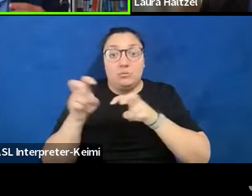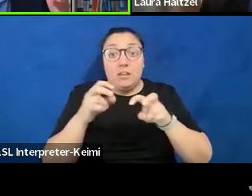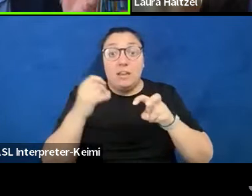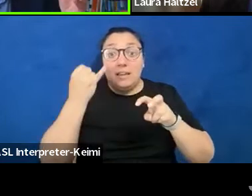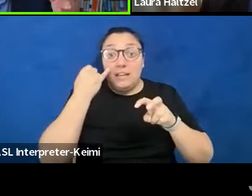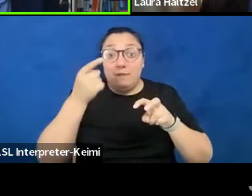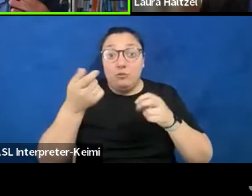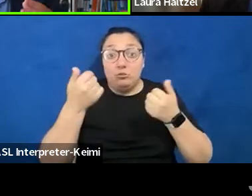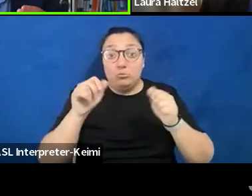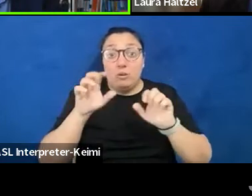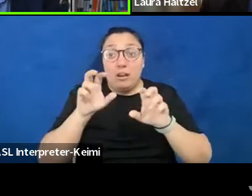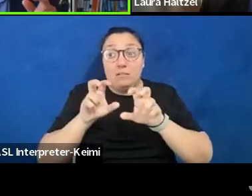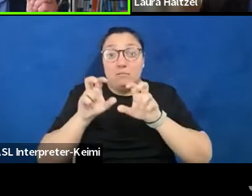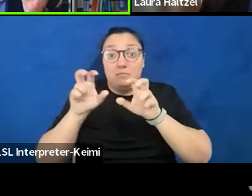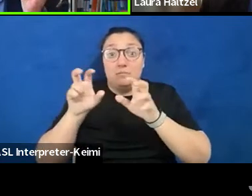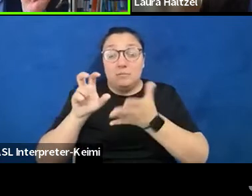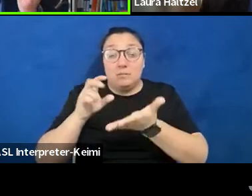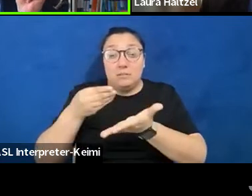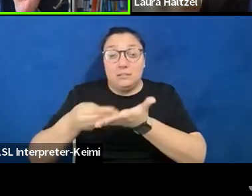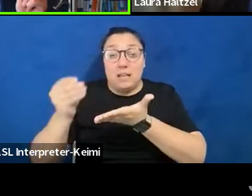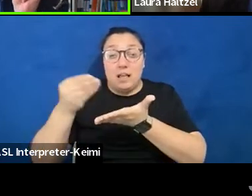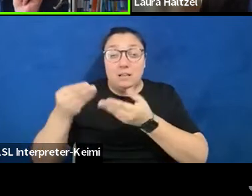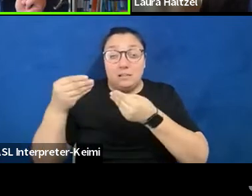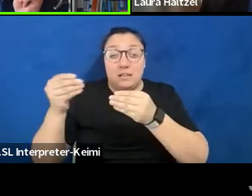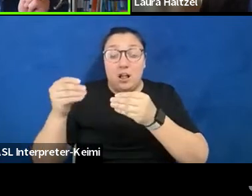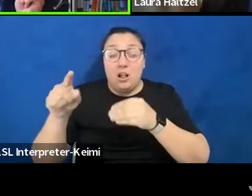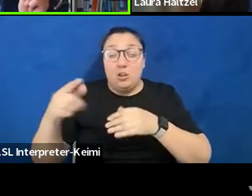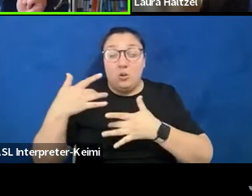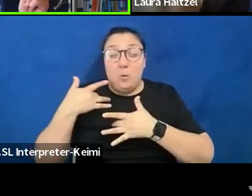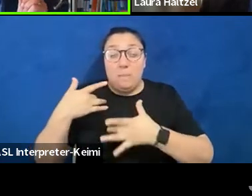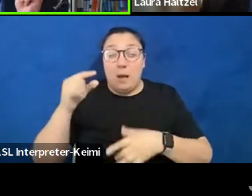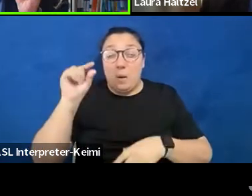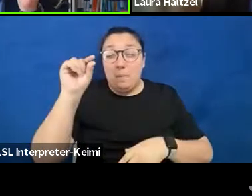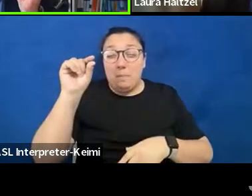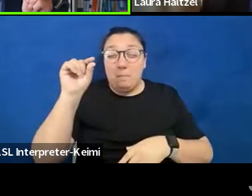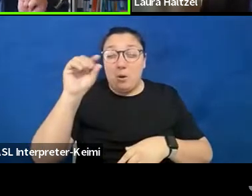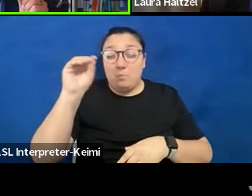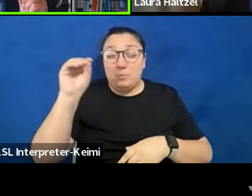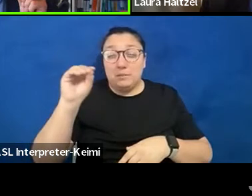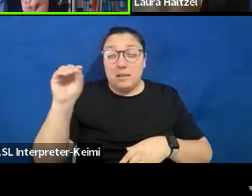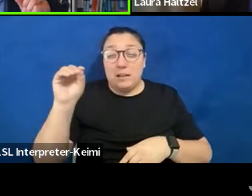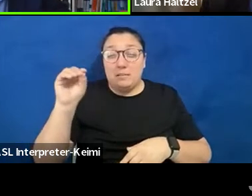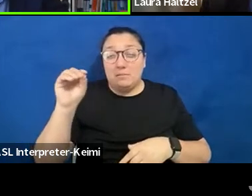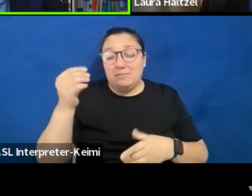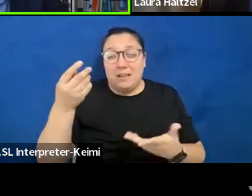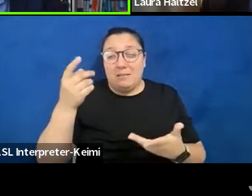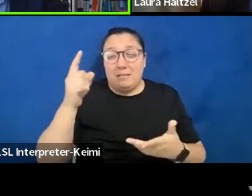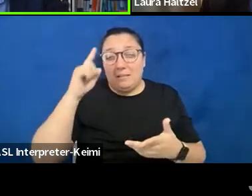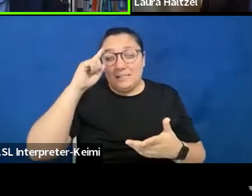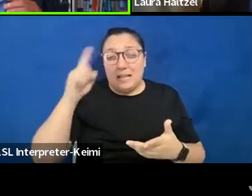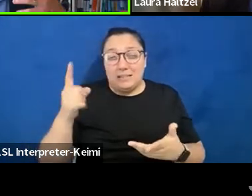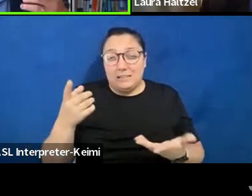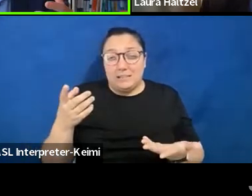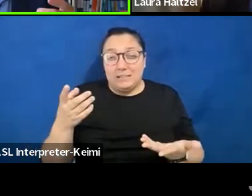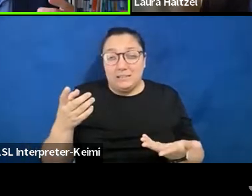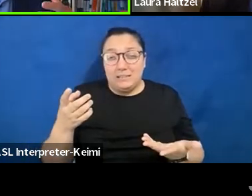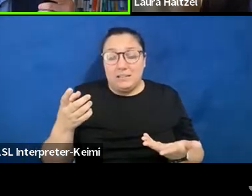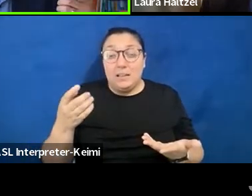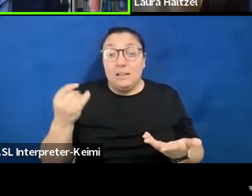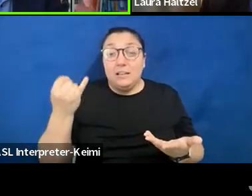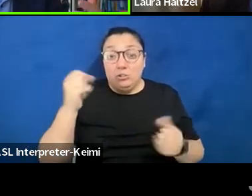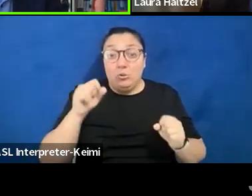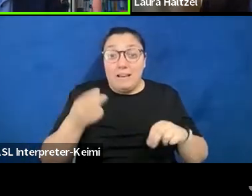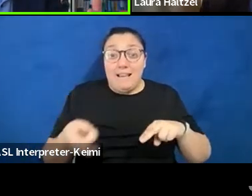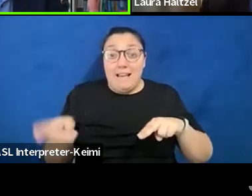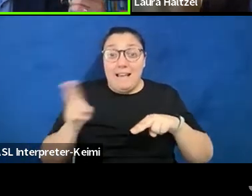E-Trade account or a Fidelity account and you sell stock, you pay a very, very, very, very small percentage. It's like pennies when you sell a stock. You could add that